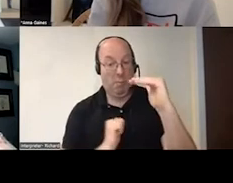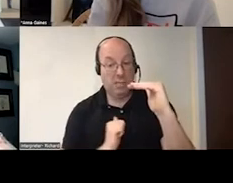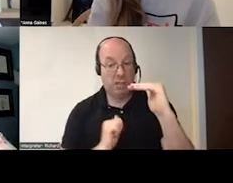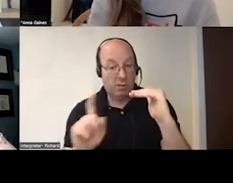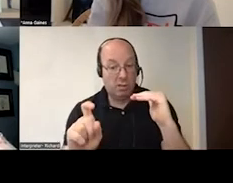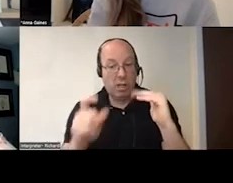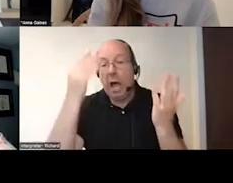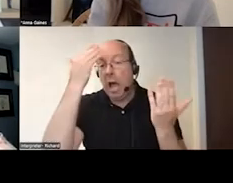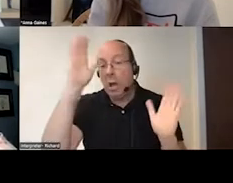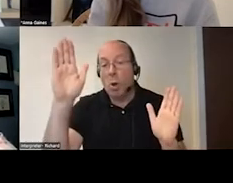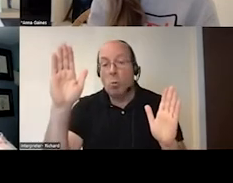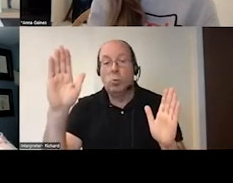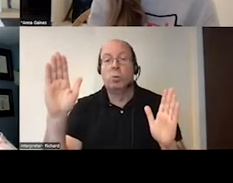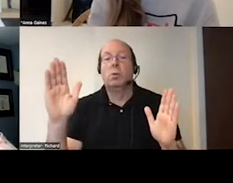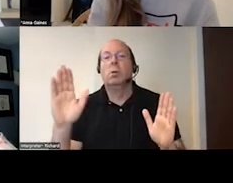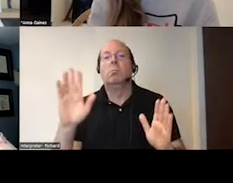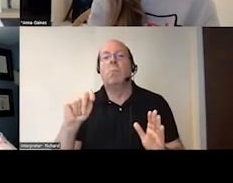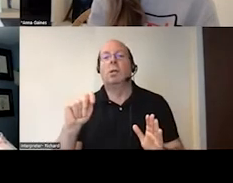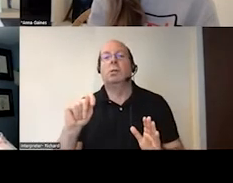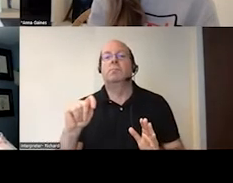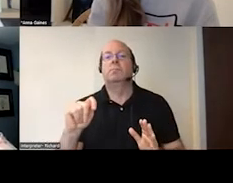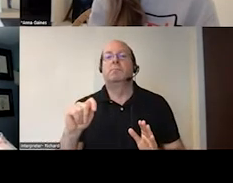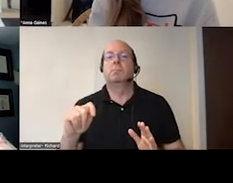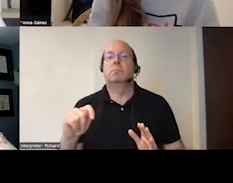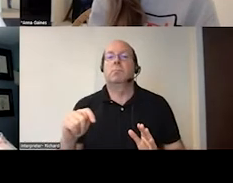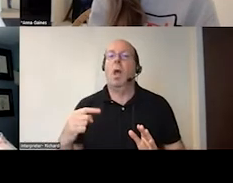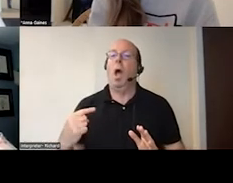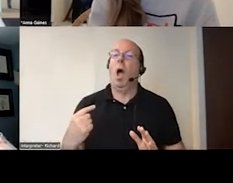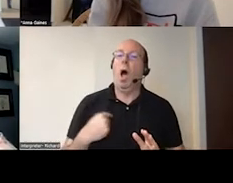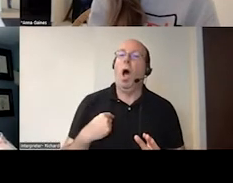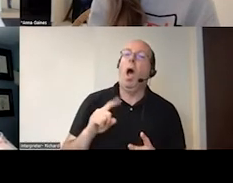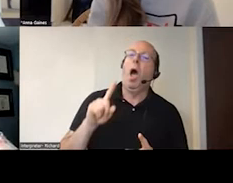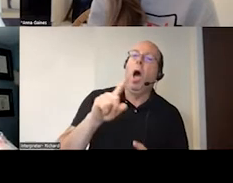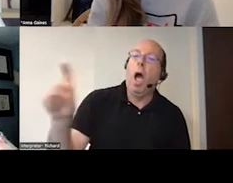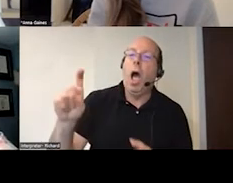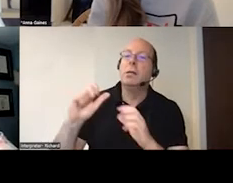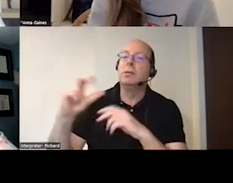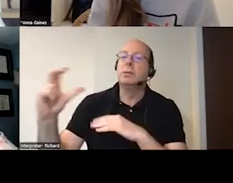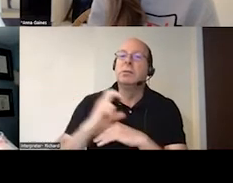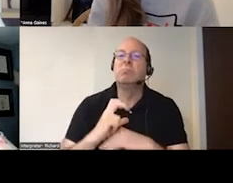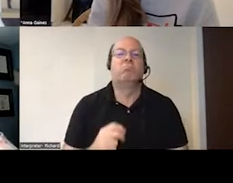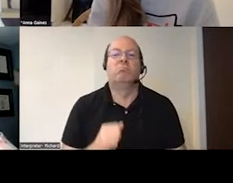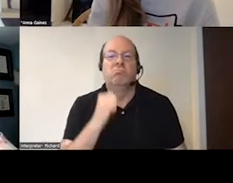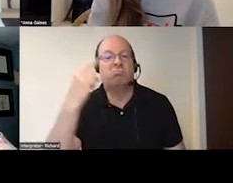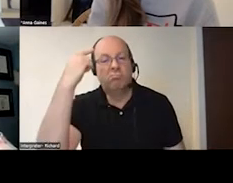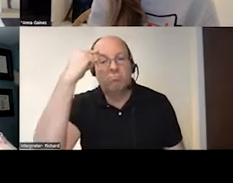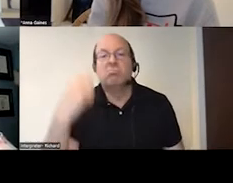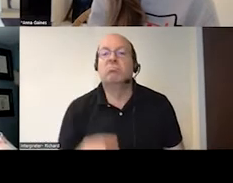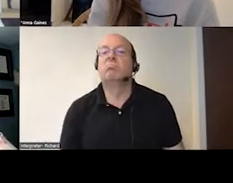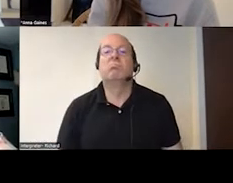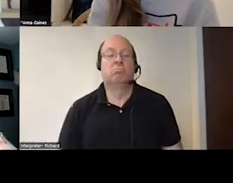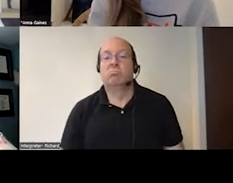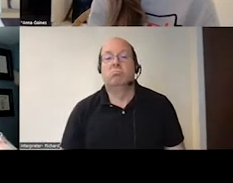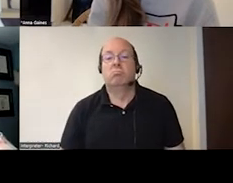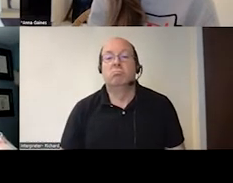out for me. But I think that I didn't even have a consideration that that was possible, especially with my product-based business. And the